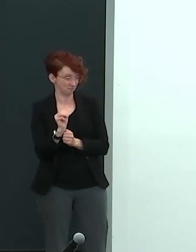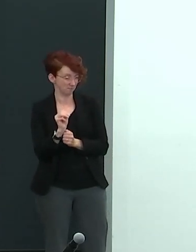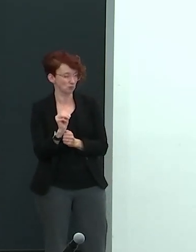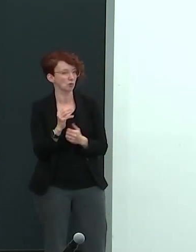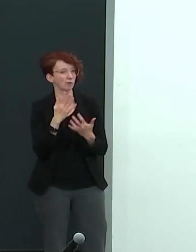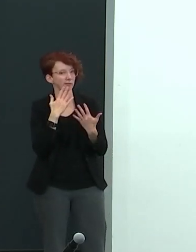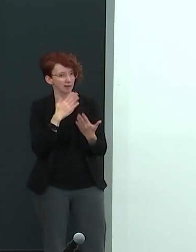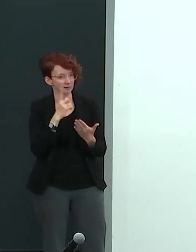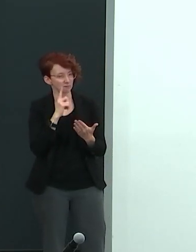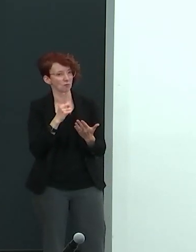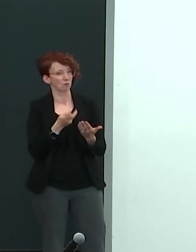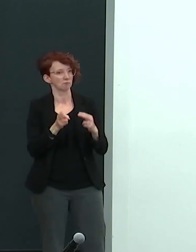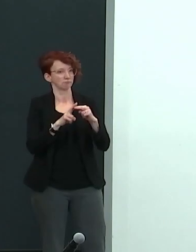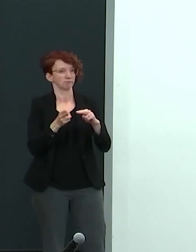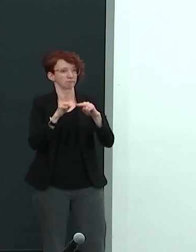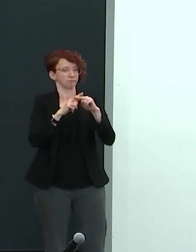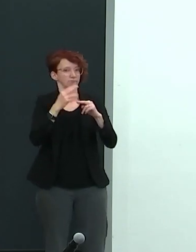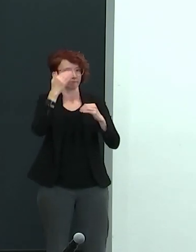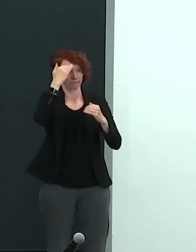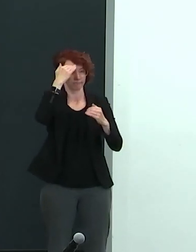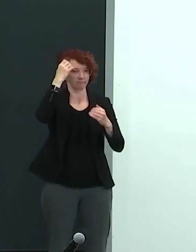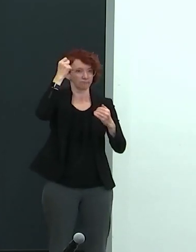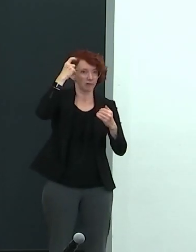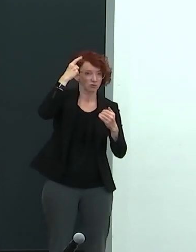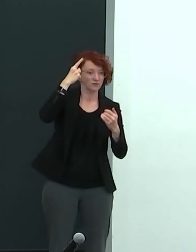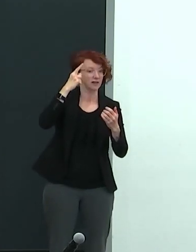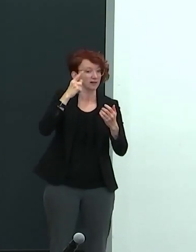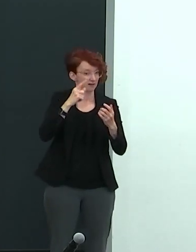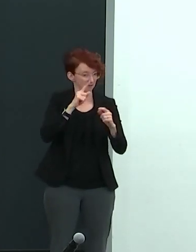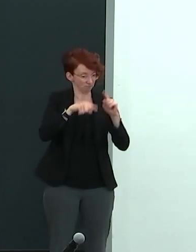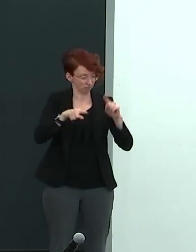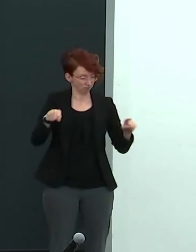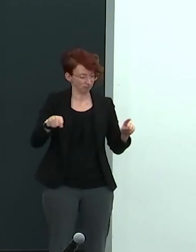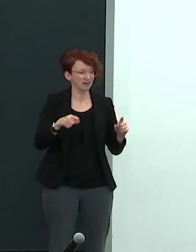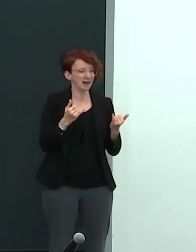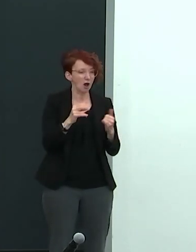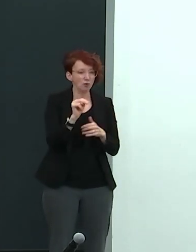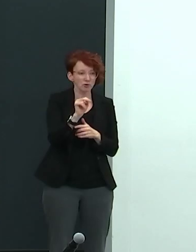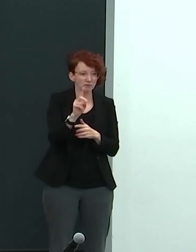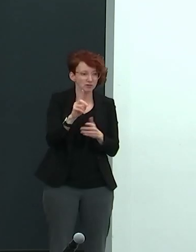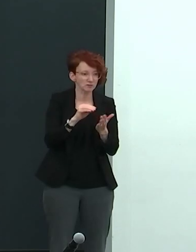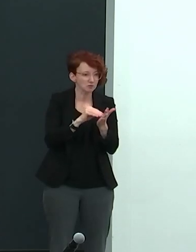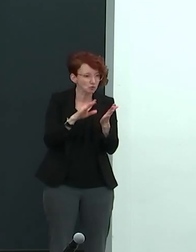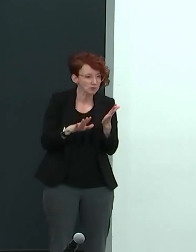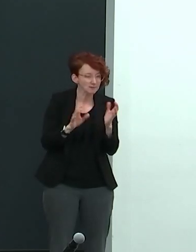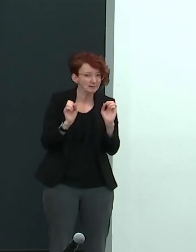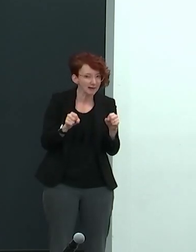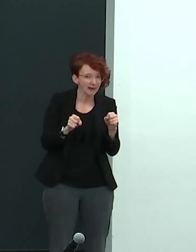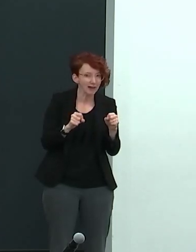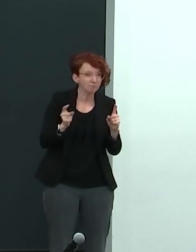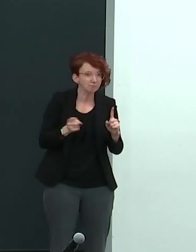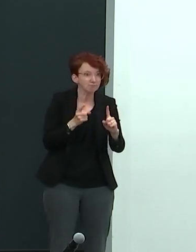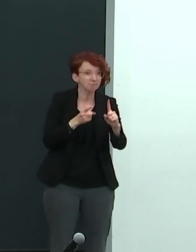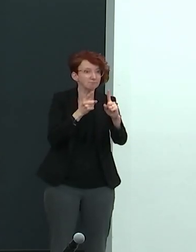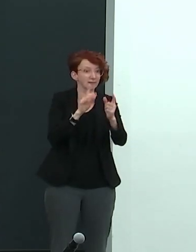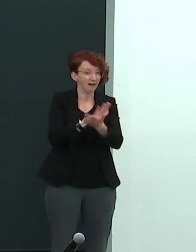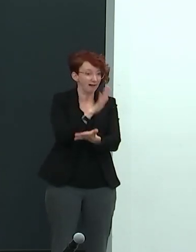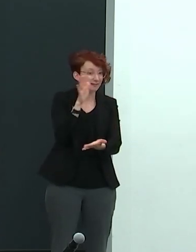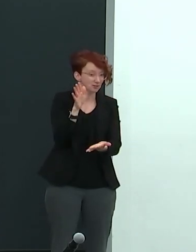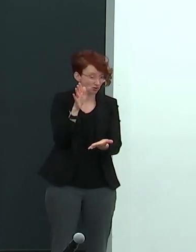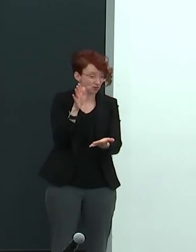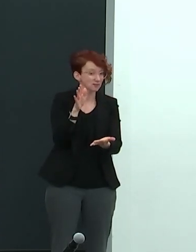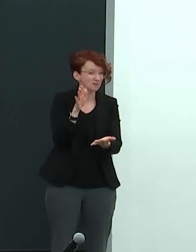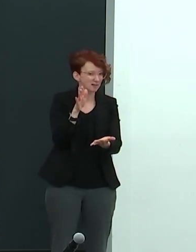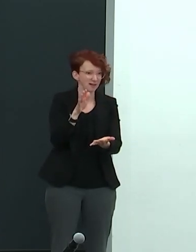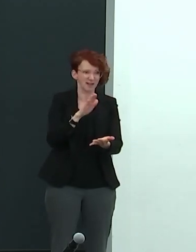to the increased understanding of these conditions, neurodiverse students are now able to pursue college in a